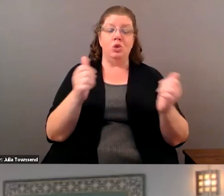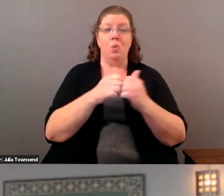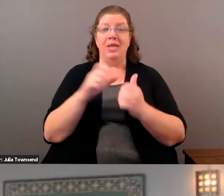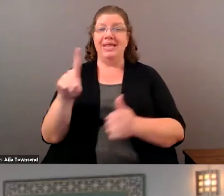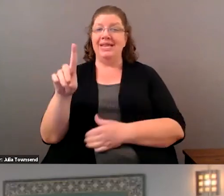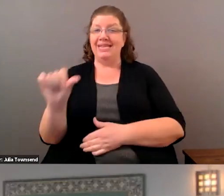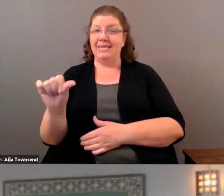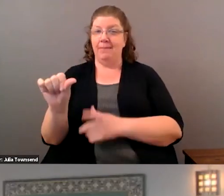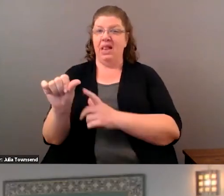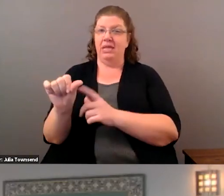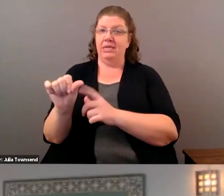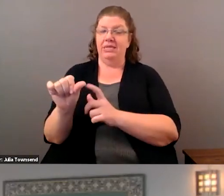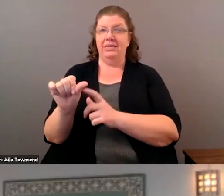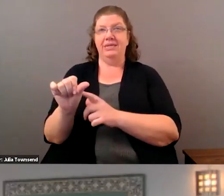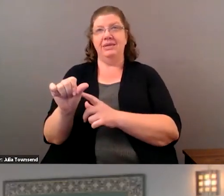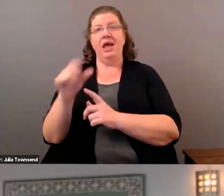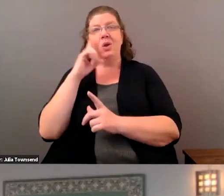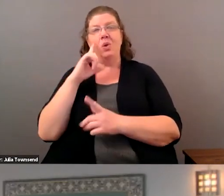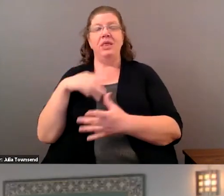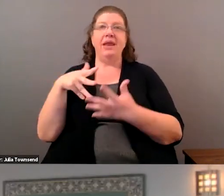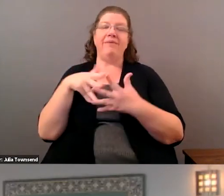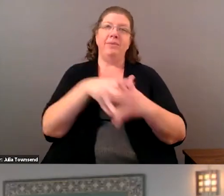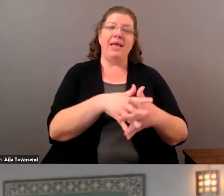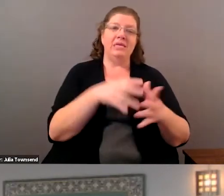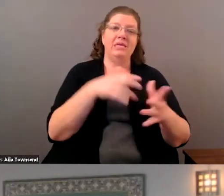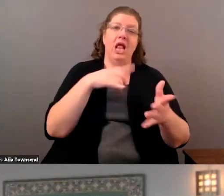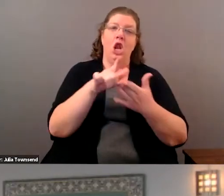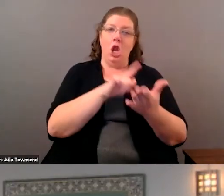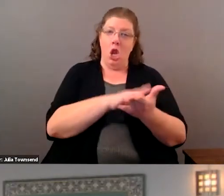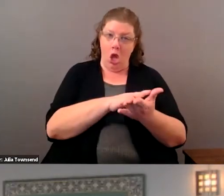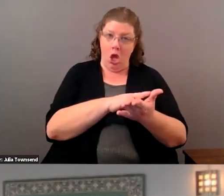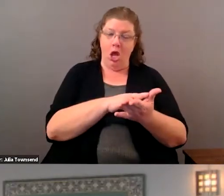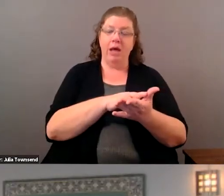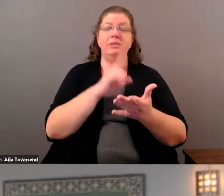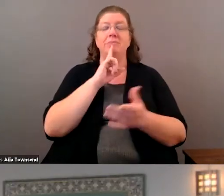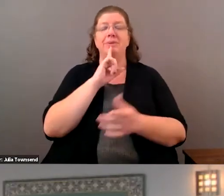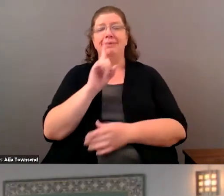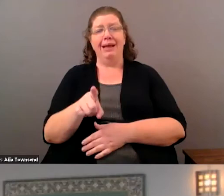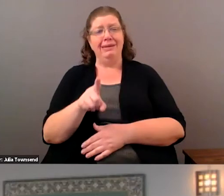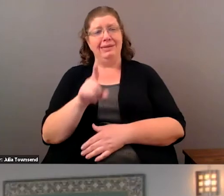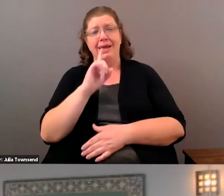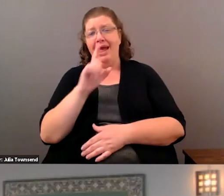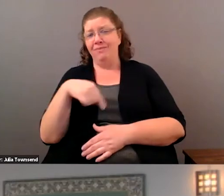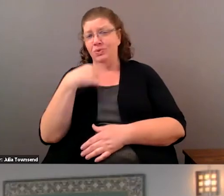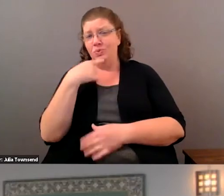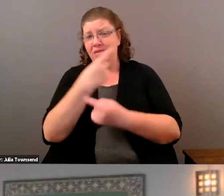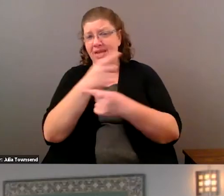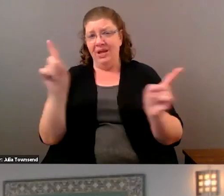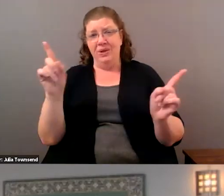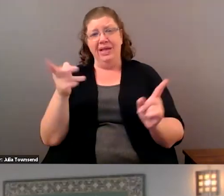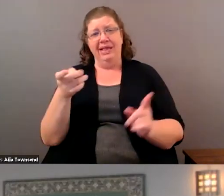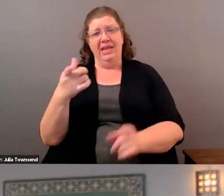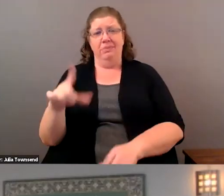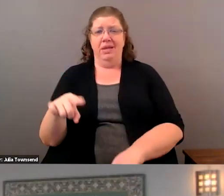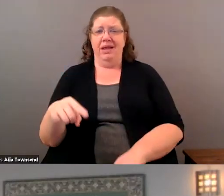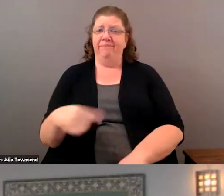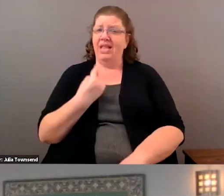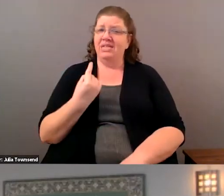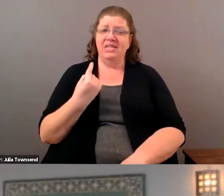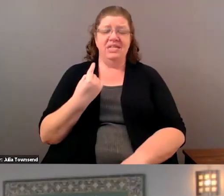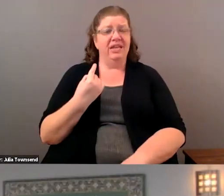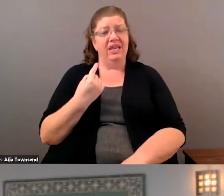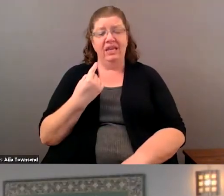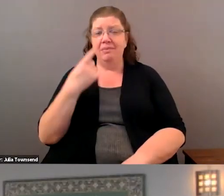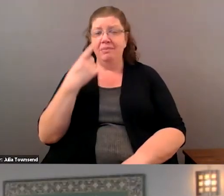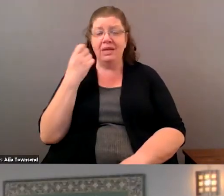And I know that has its basis in some laws, but it actually, I just have to tell you, it's kind of offensive because